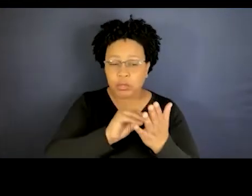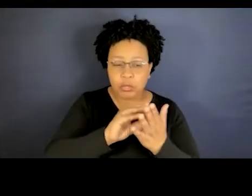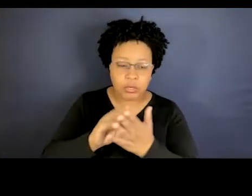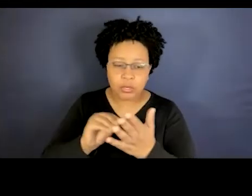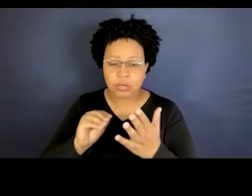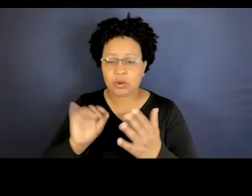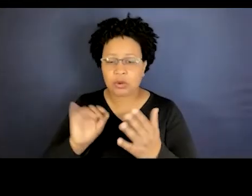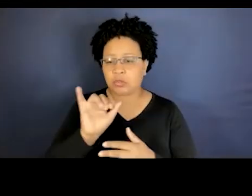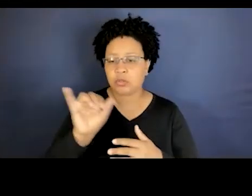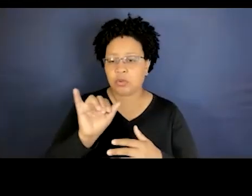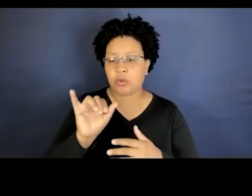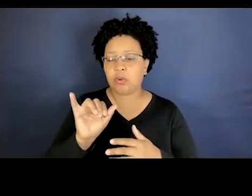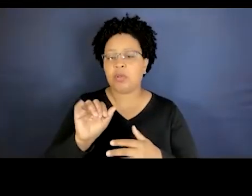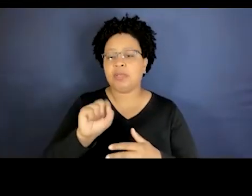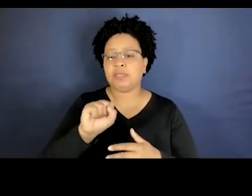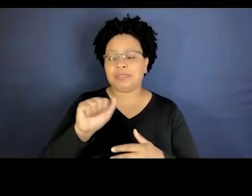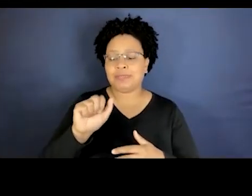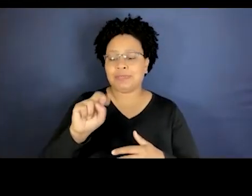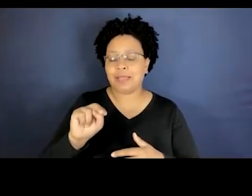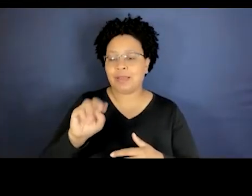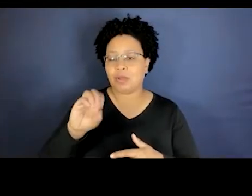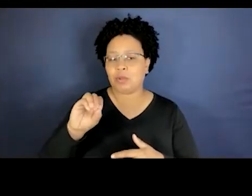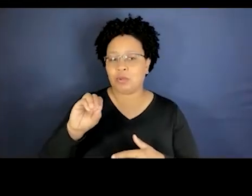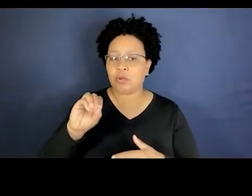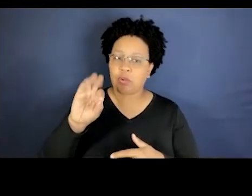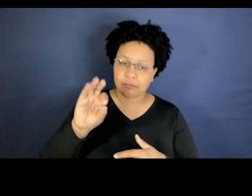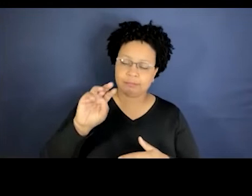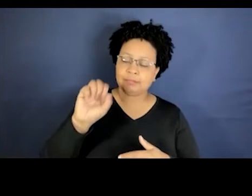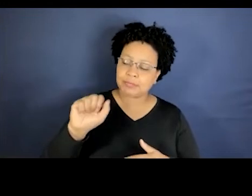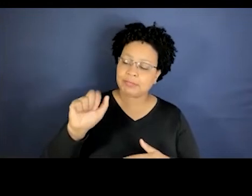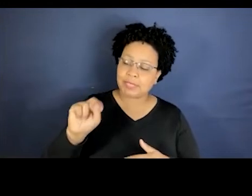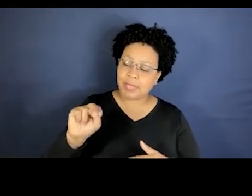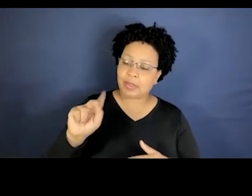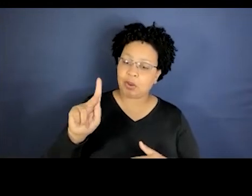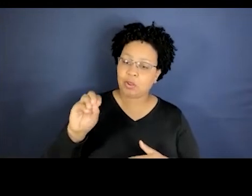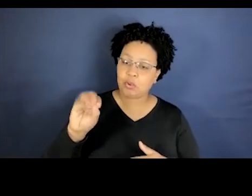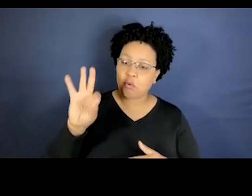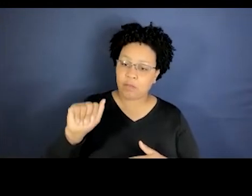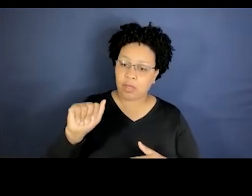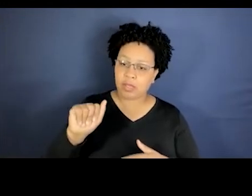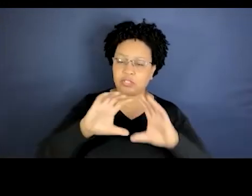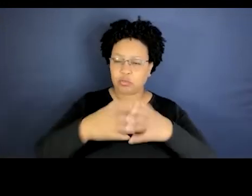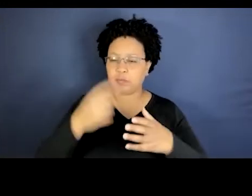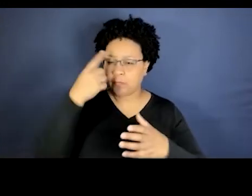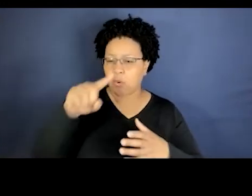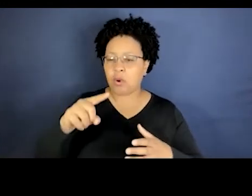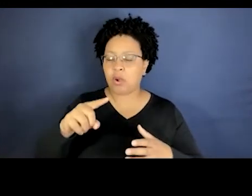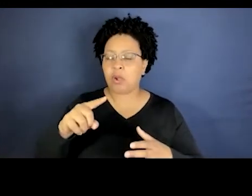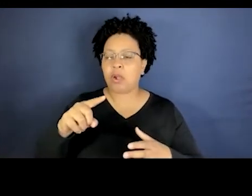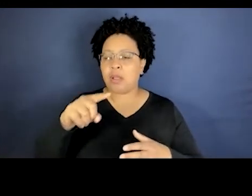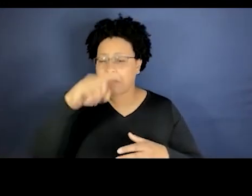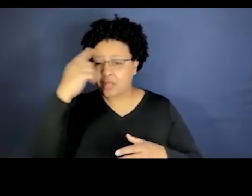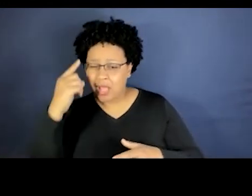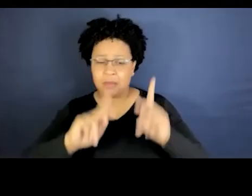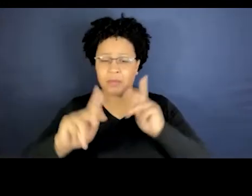toward African American families who have members with disabilities. And I was delighted because we do